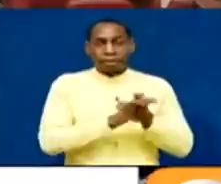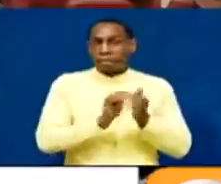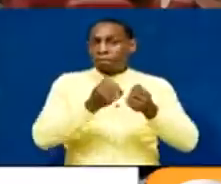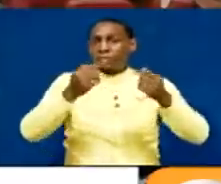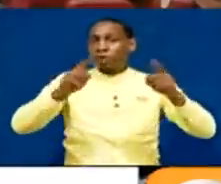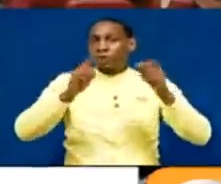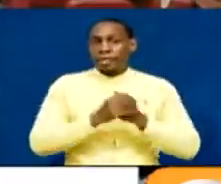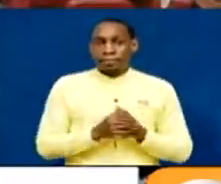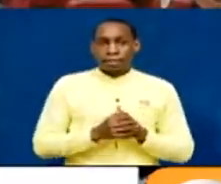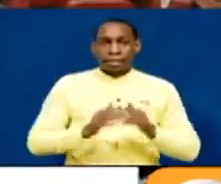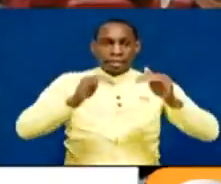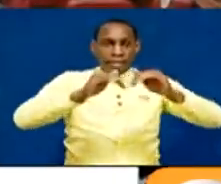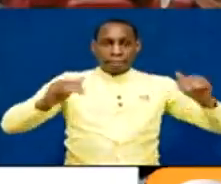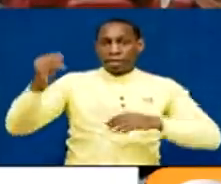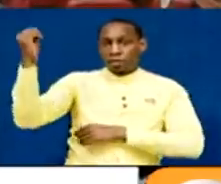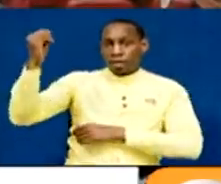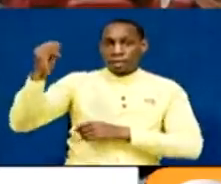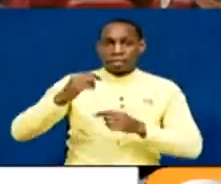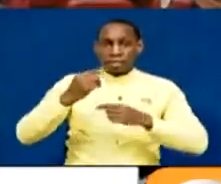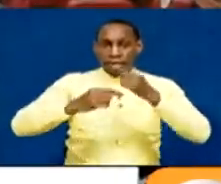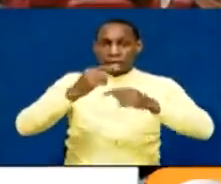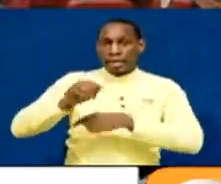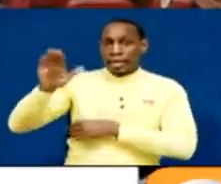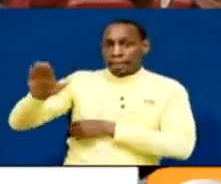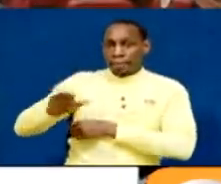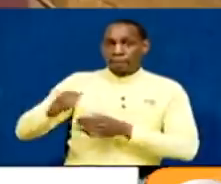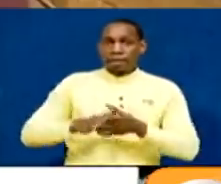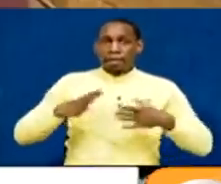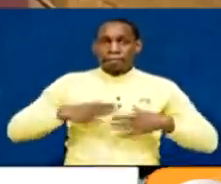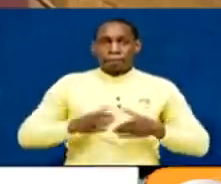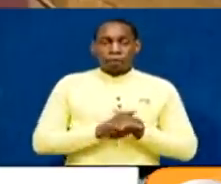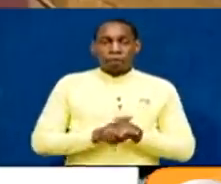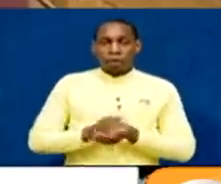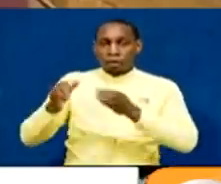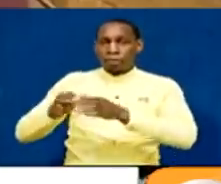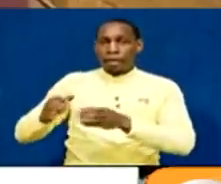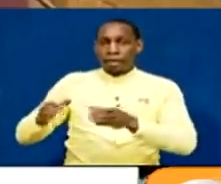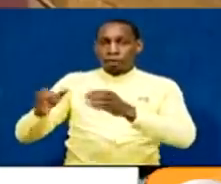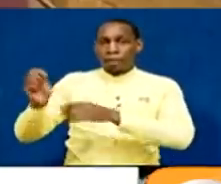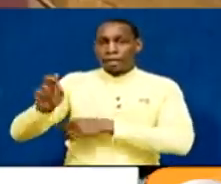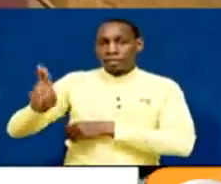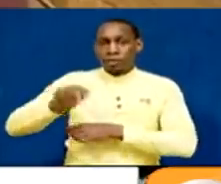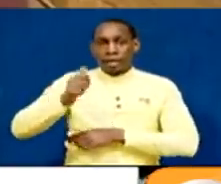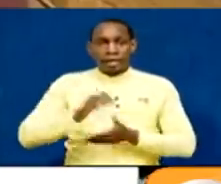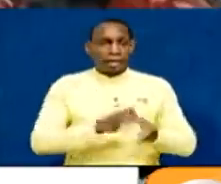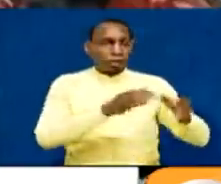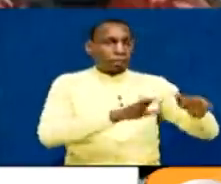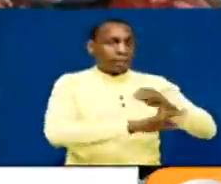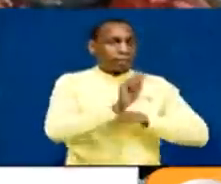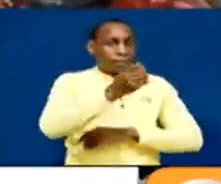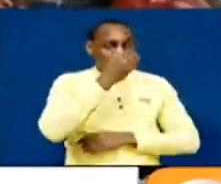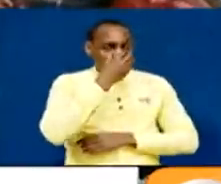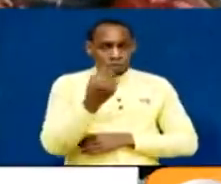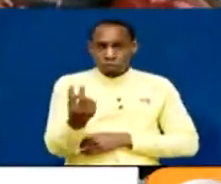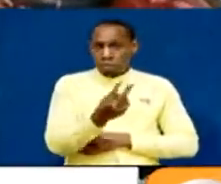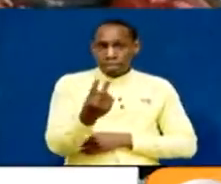we can win. Migawanyiko ya kisiasa ikatanda bungeni, huku walio kwenye mrengo wa Rais Uhuru Kenyatta na wale wa Naibu Rais William